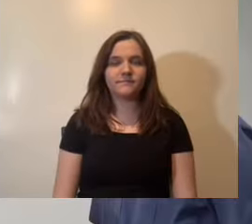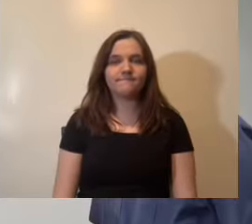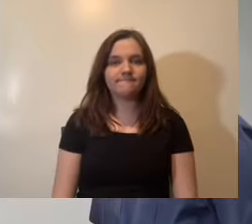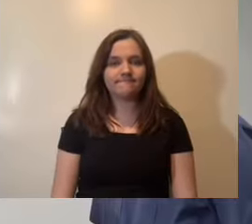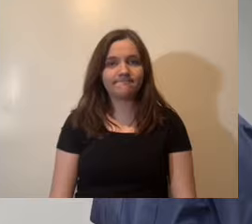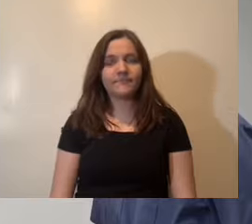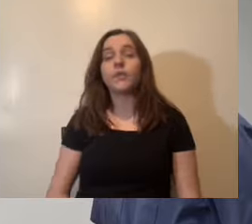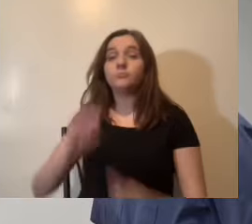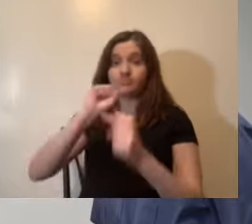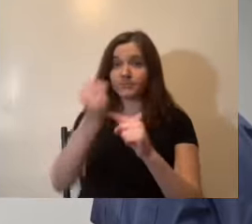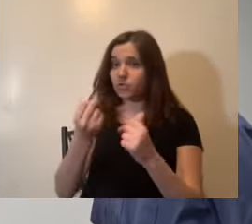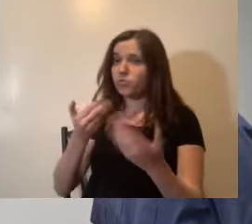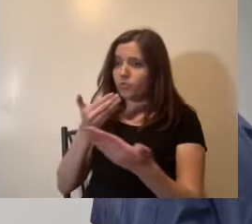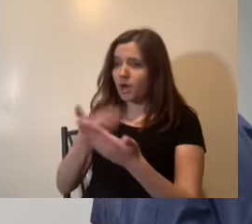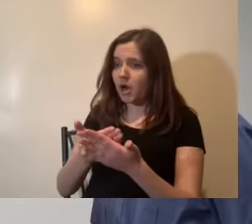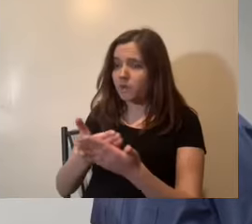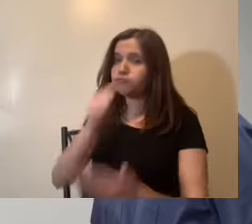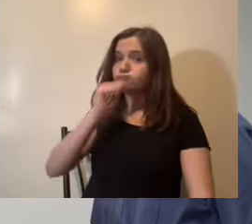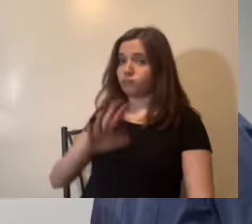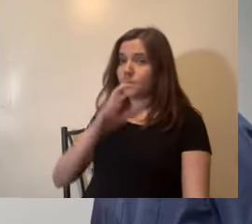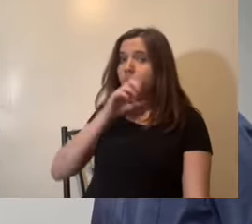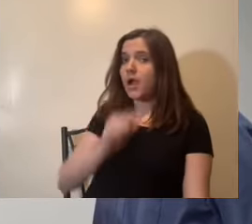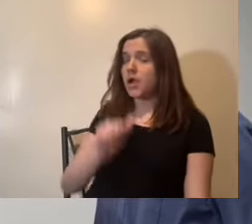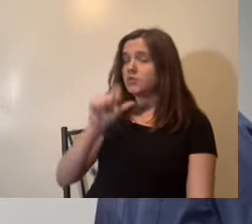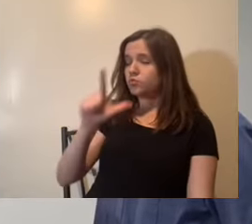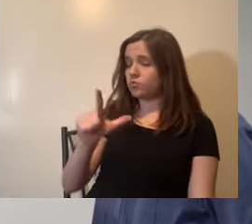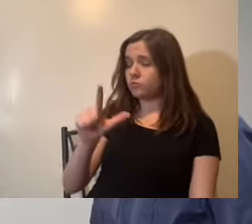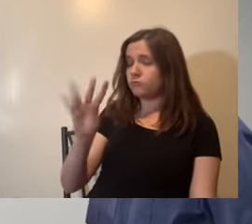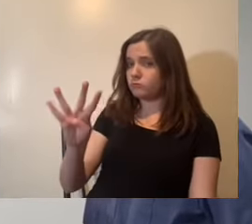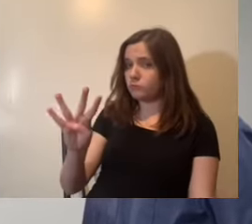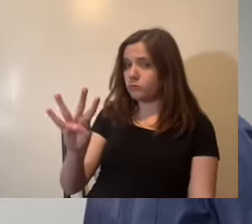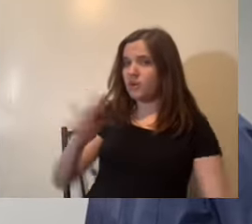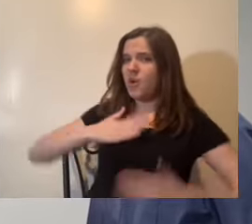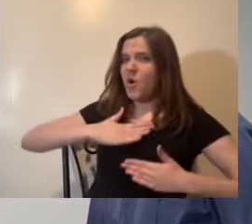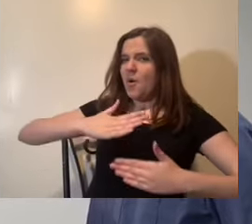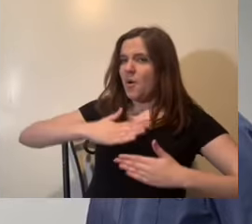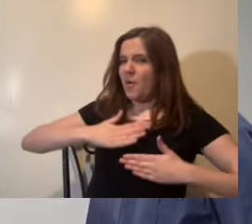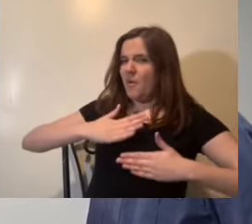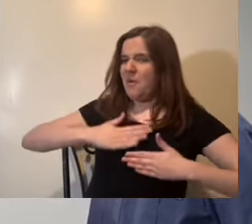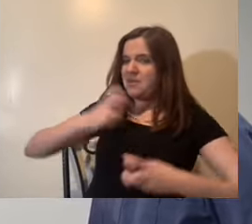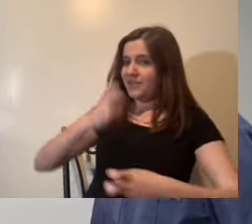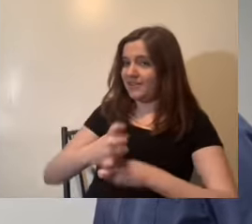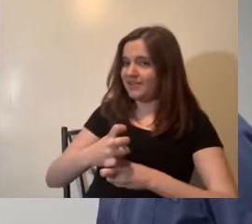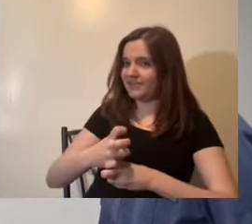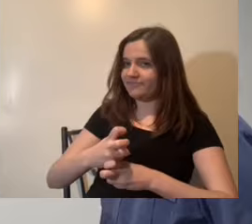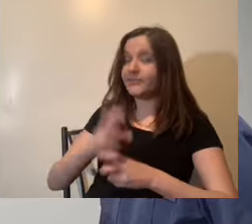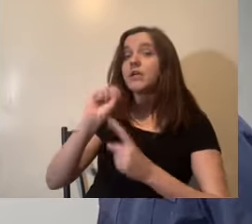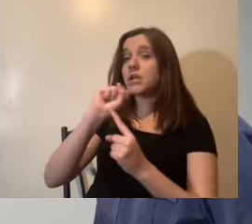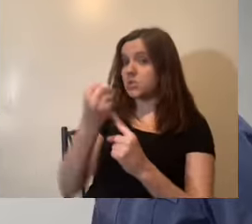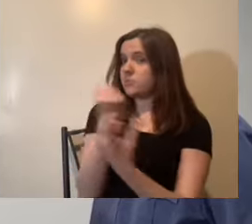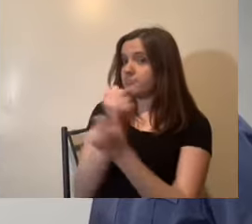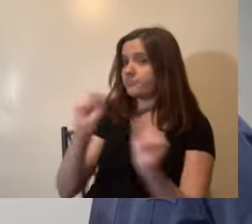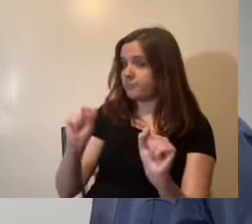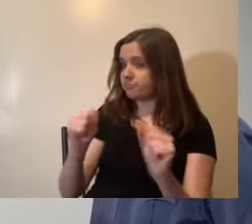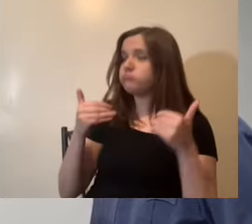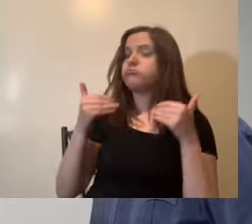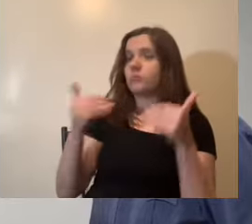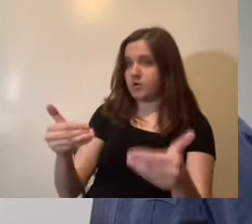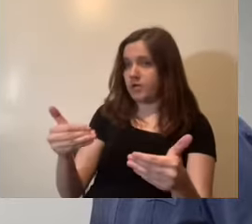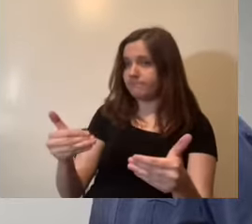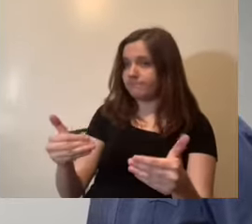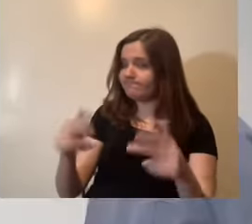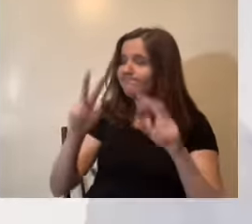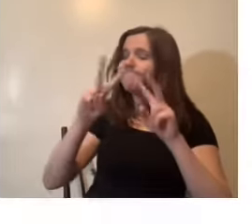You arrive on scene to a 24-year-old female who's complaining of difficulty breathing. Your scene is safe, and you may begin the assessment at the patient's